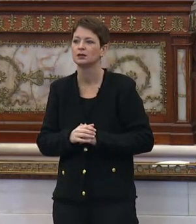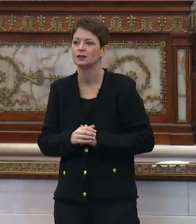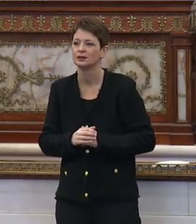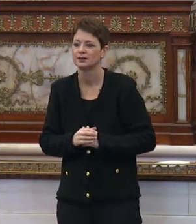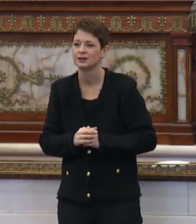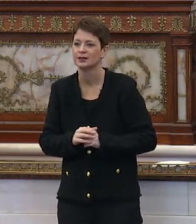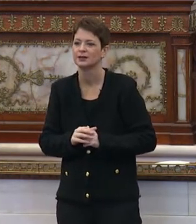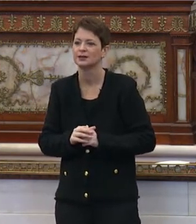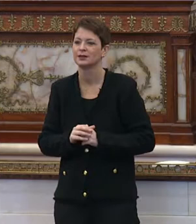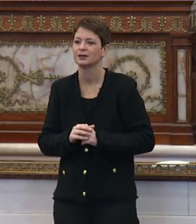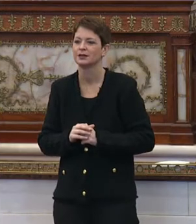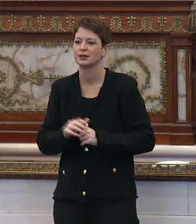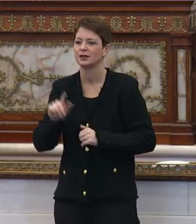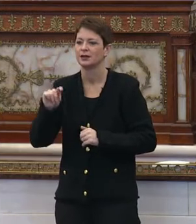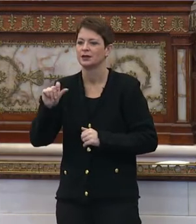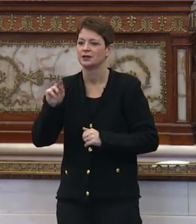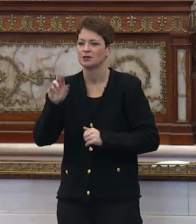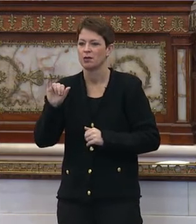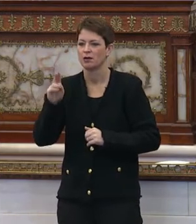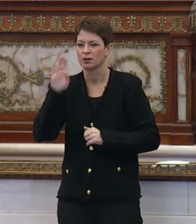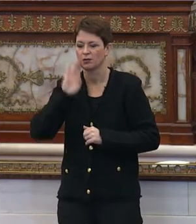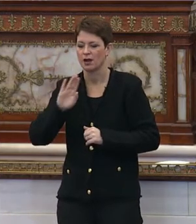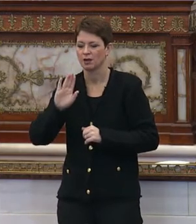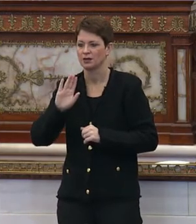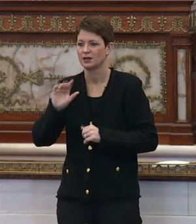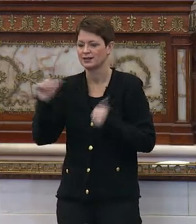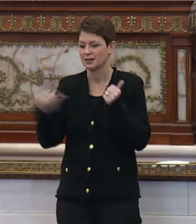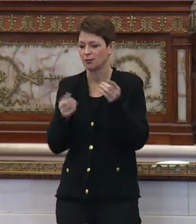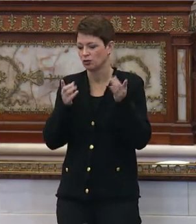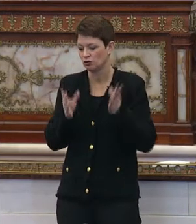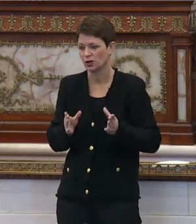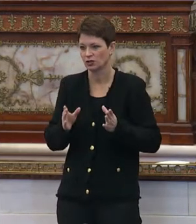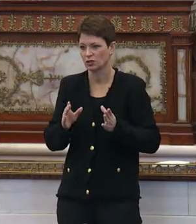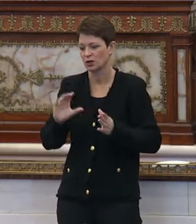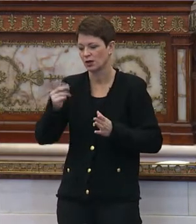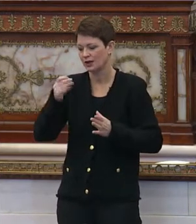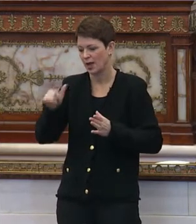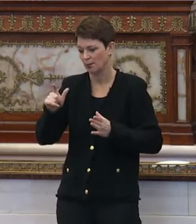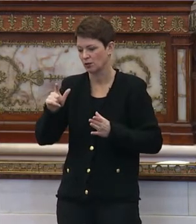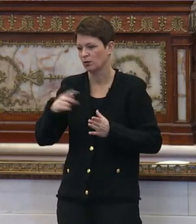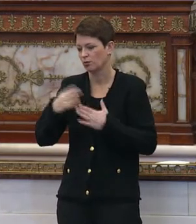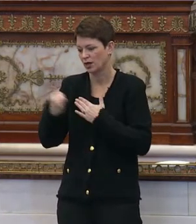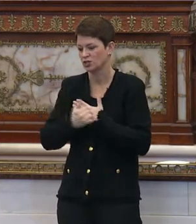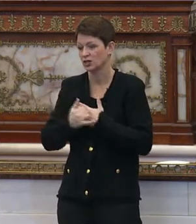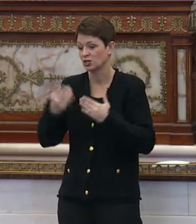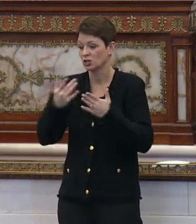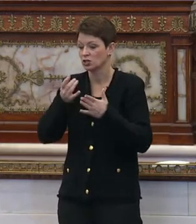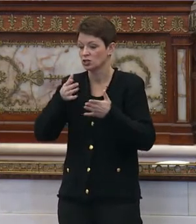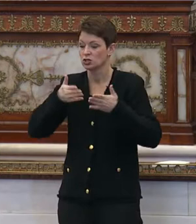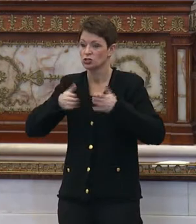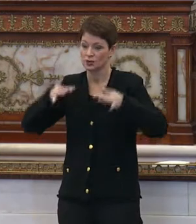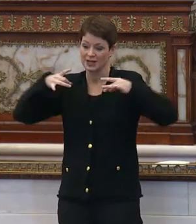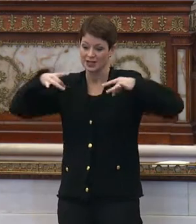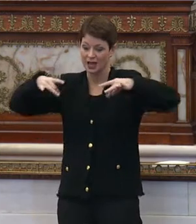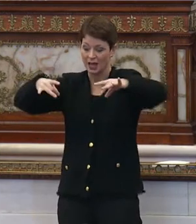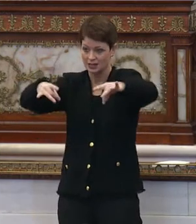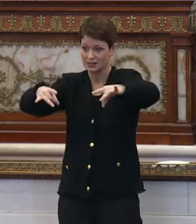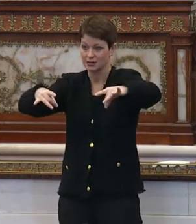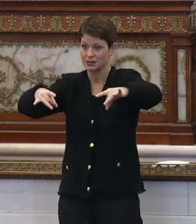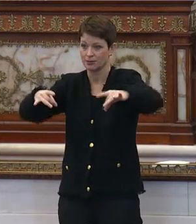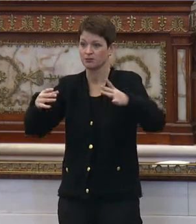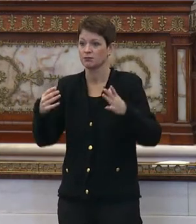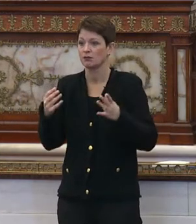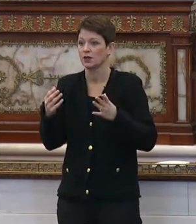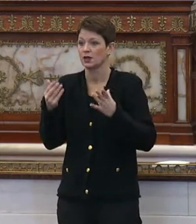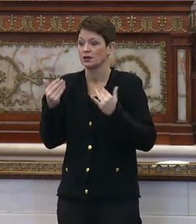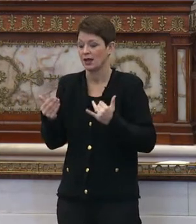Jay Brown, capital budget deputy director. So the street lighting funding is currently found